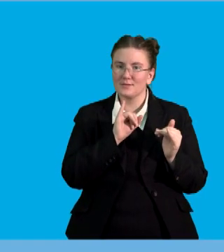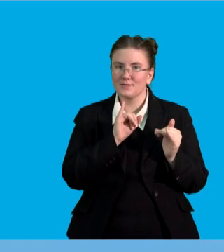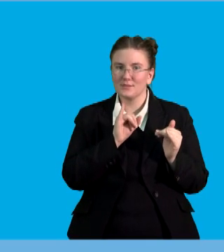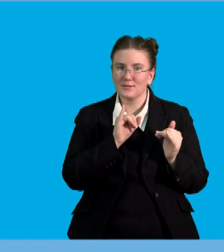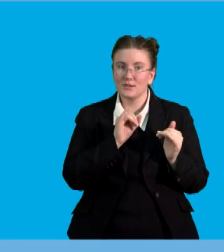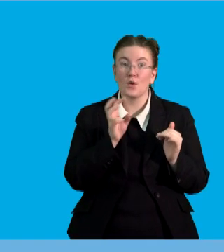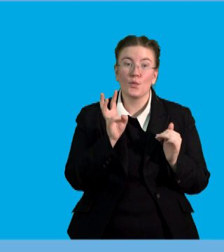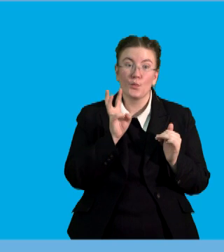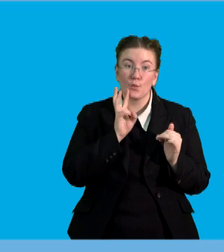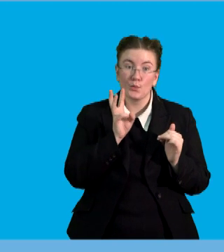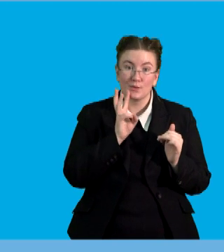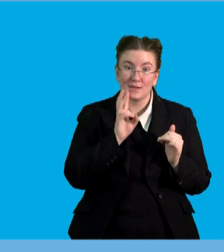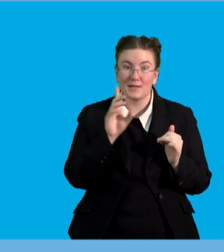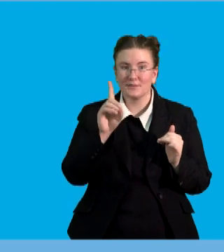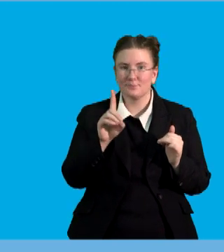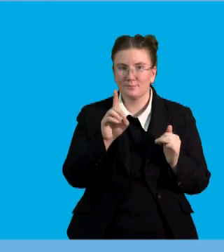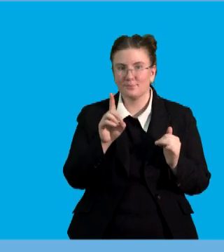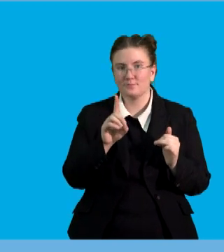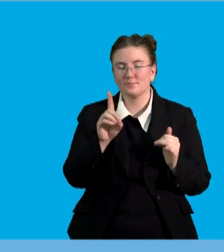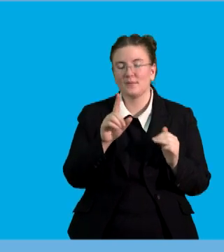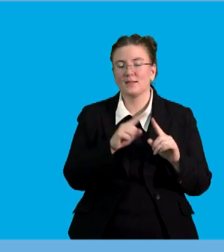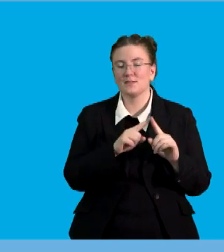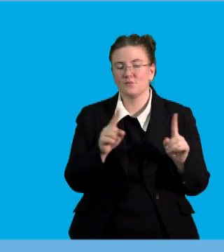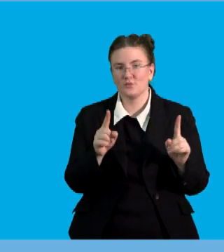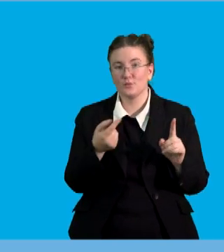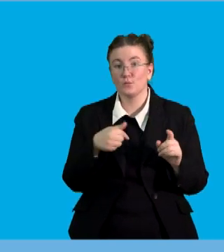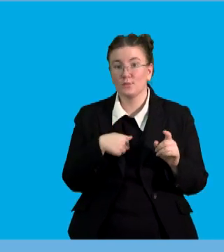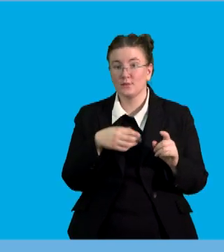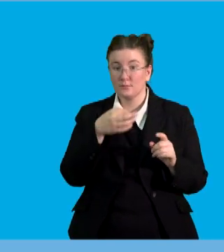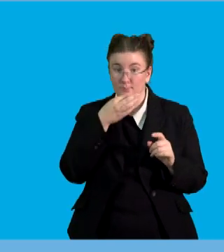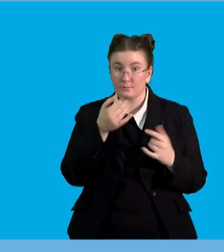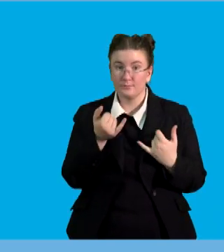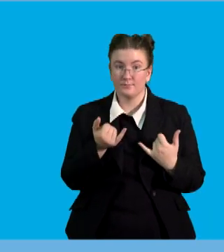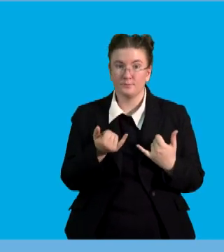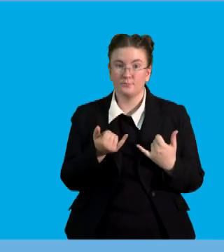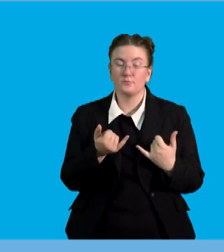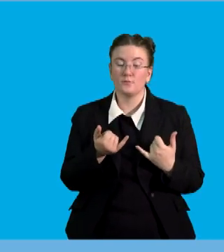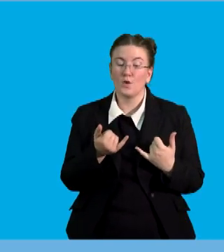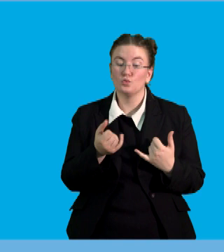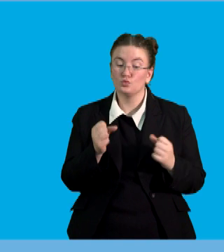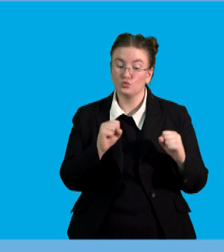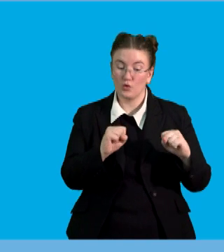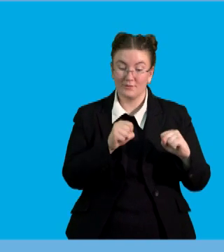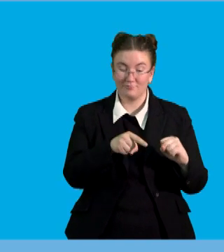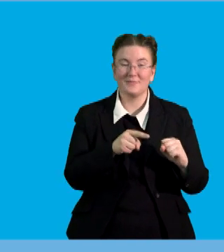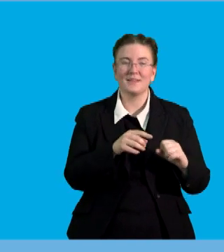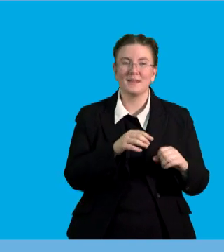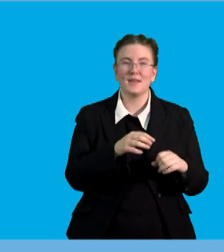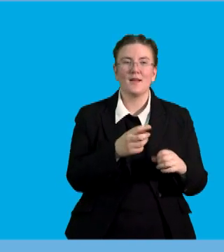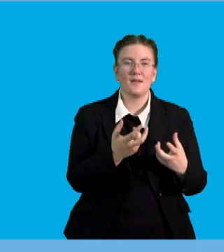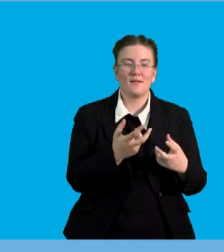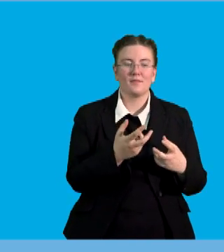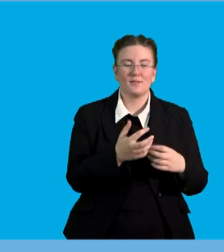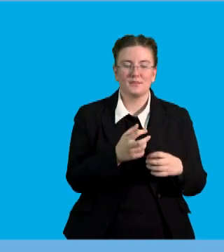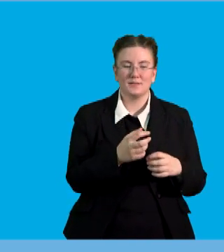to the ice, the density is slightly different from what we are saying right now. In this case, we're saying that the solids, in this case, they are going to be